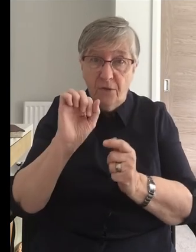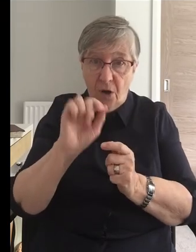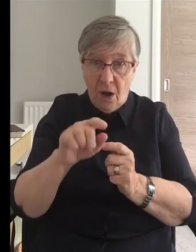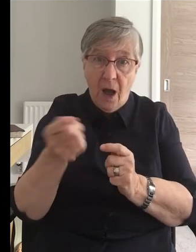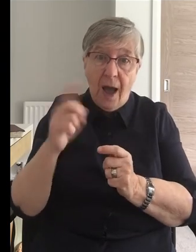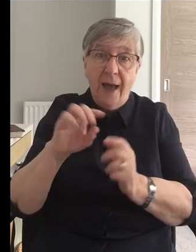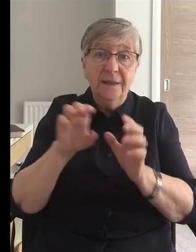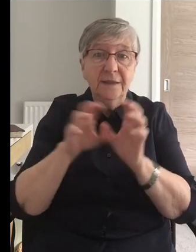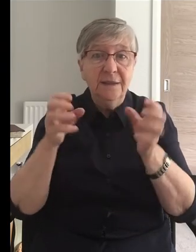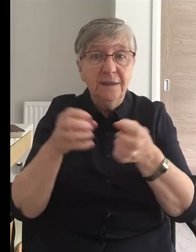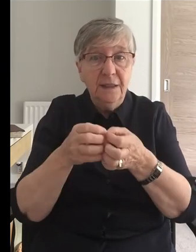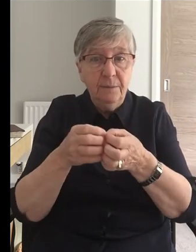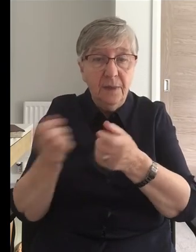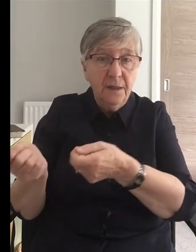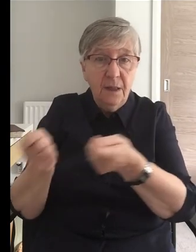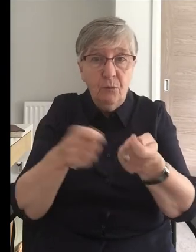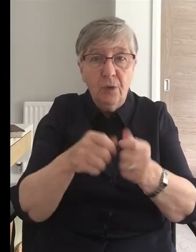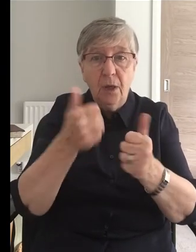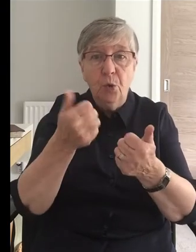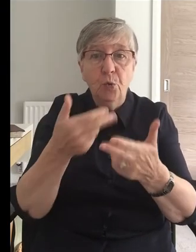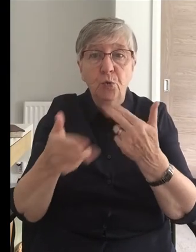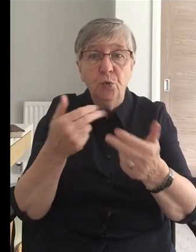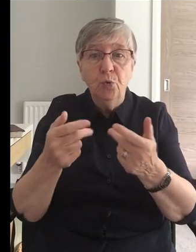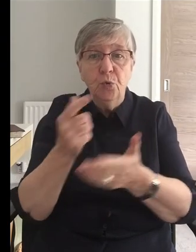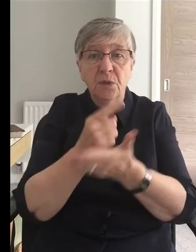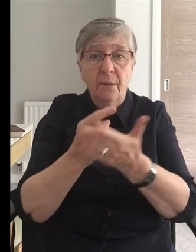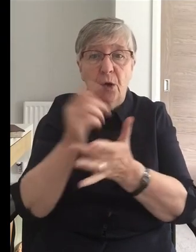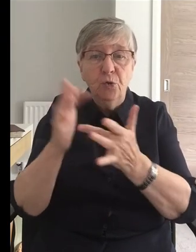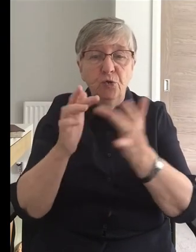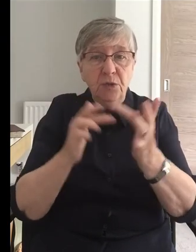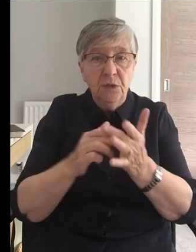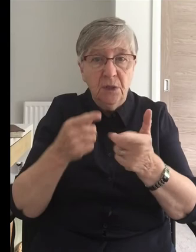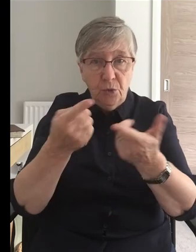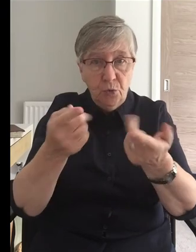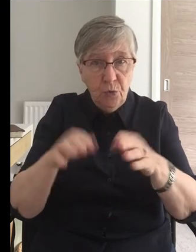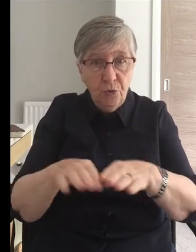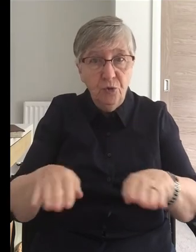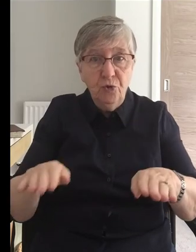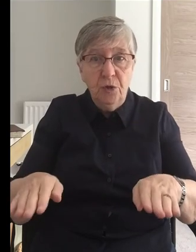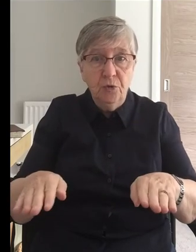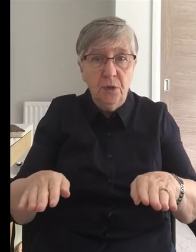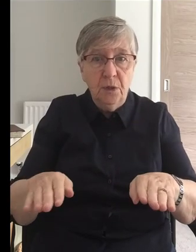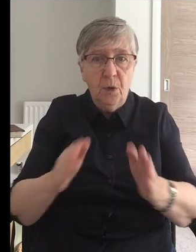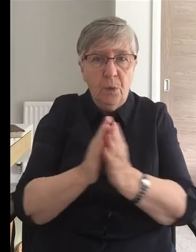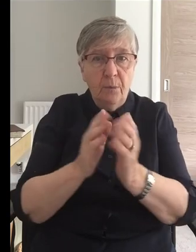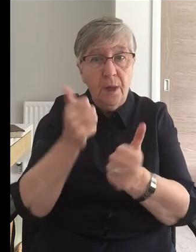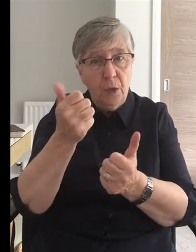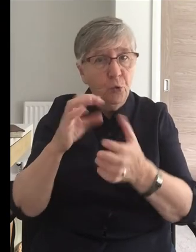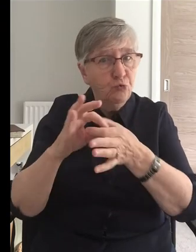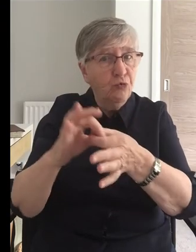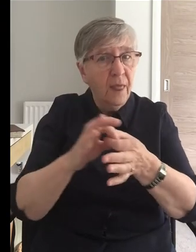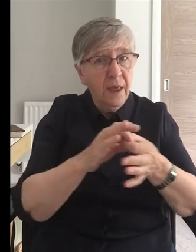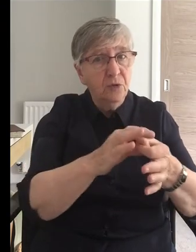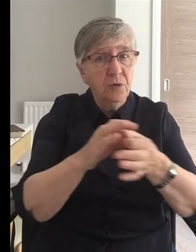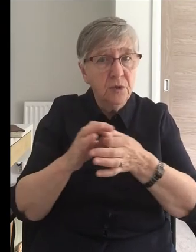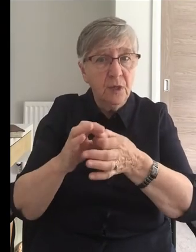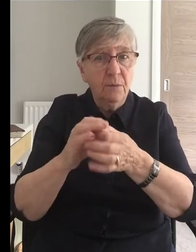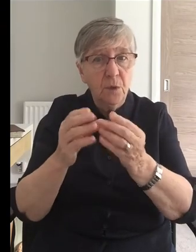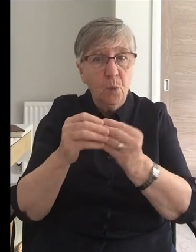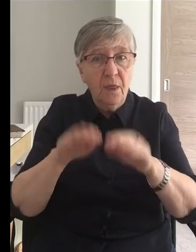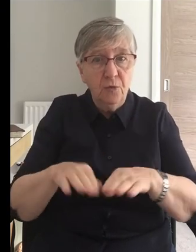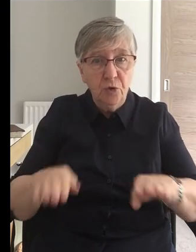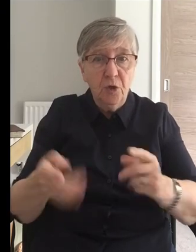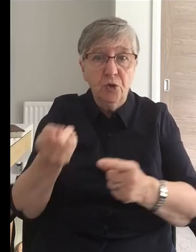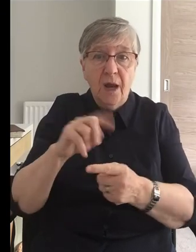news of Jesus to the children. We pray that good relationships would be made with the children and with their families.